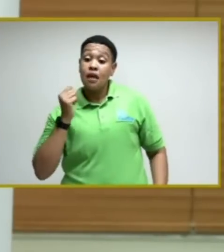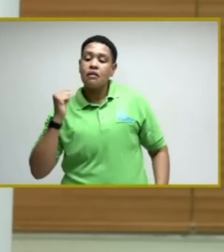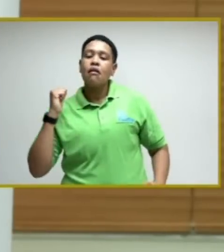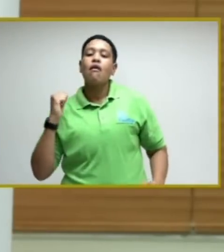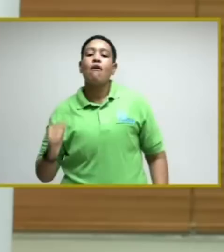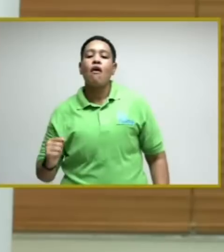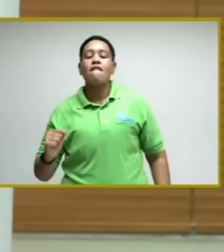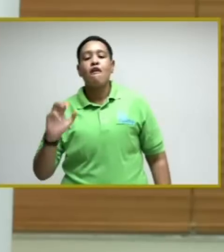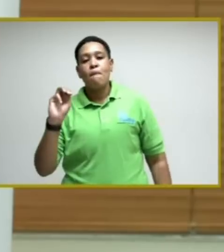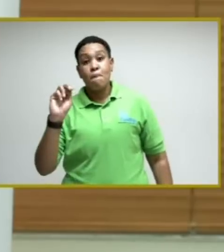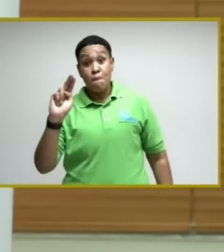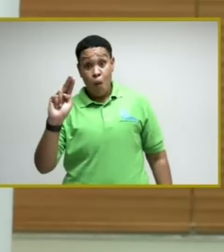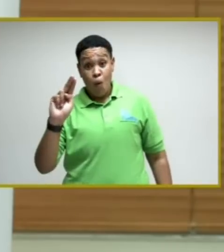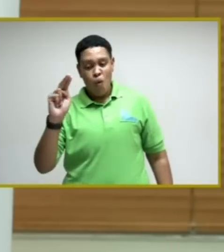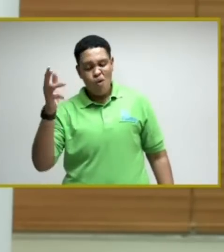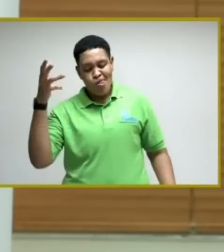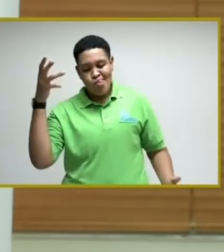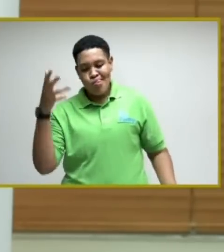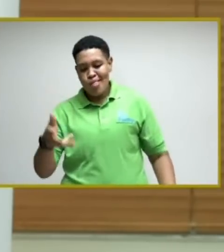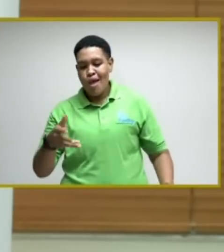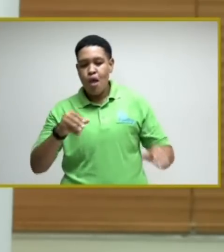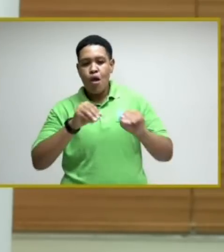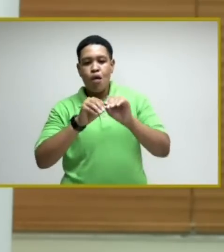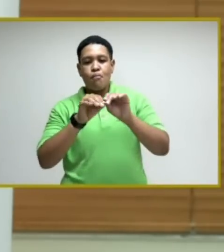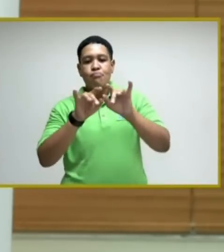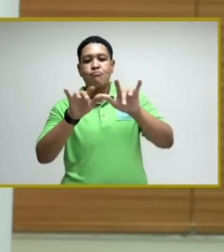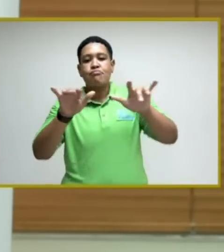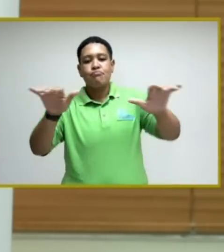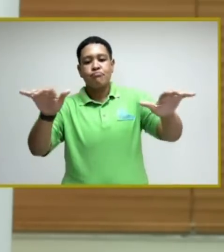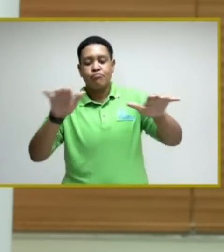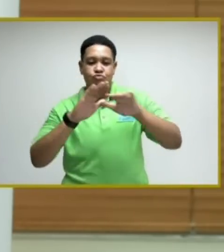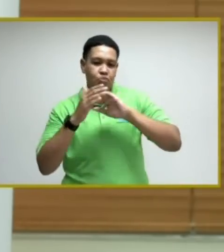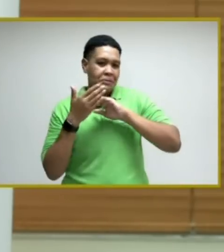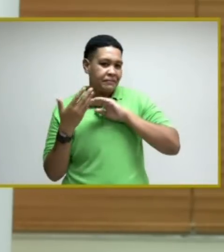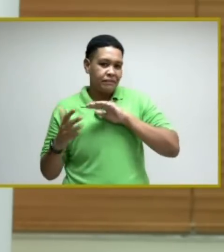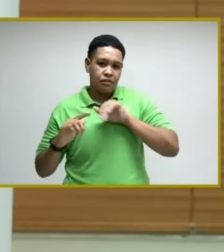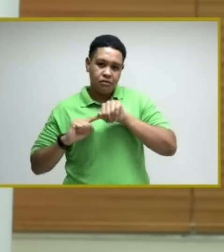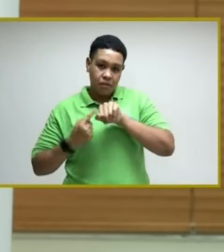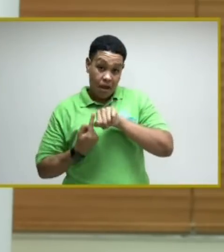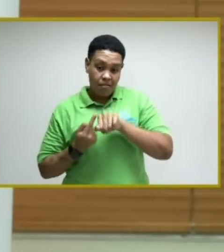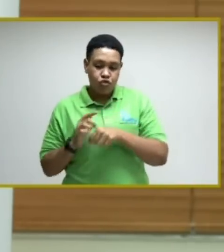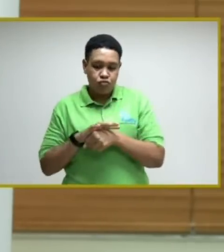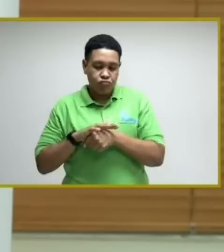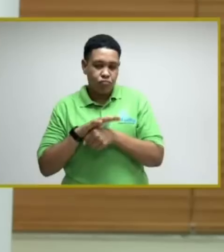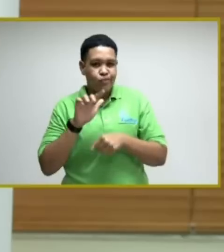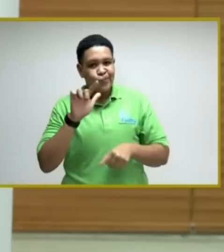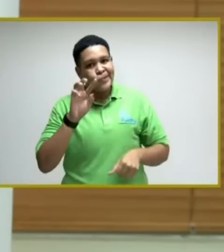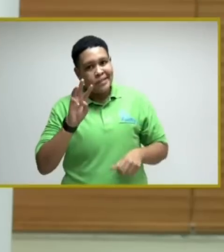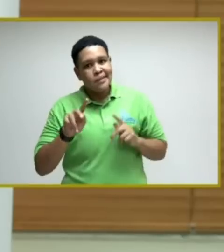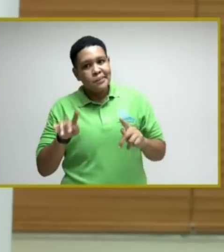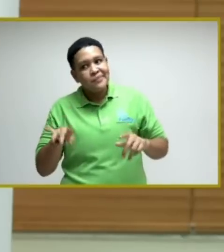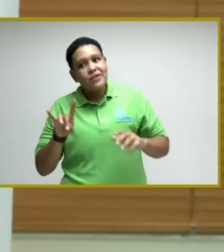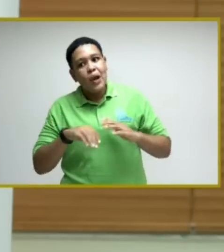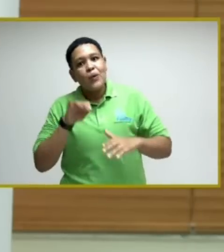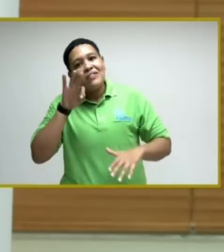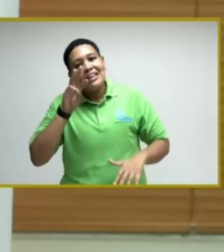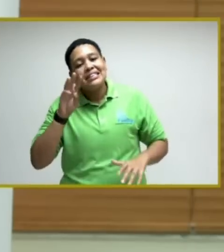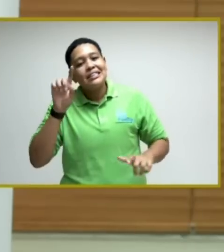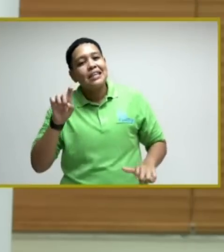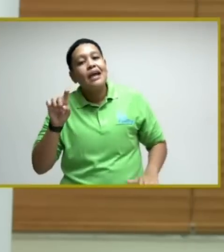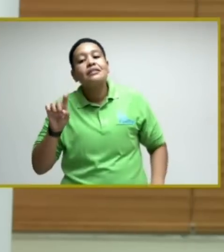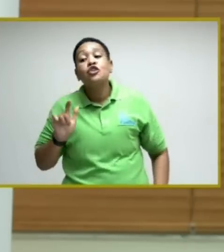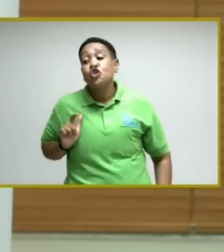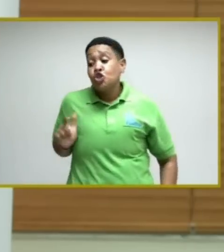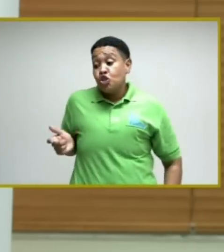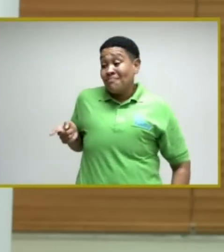confirms the presence of this variant strain locally. And I will ask the CMO shortly